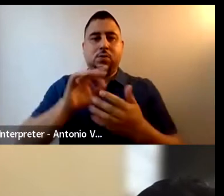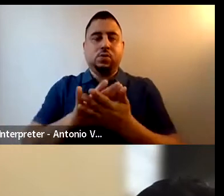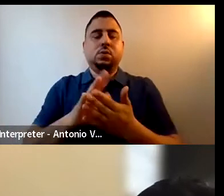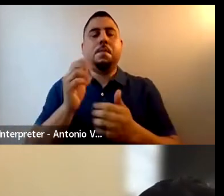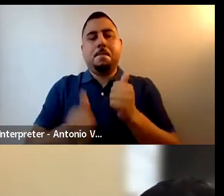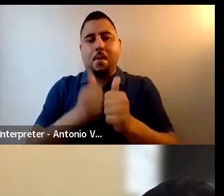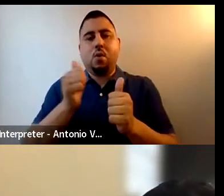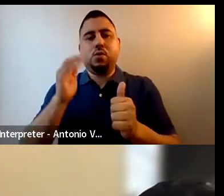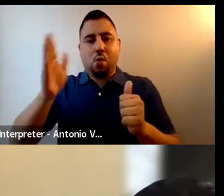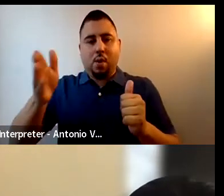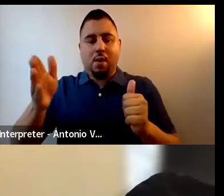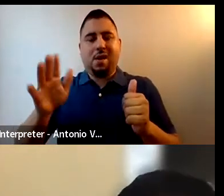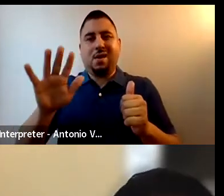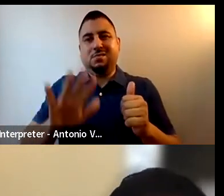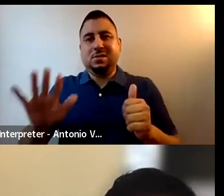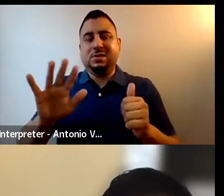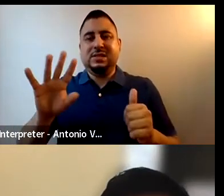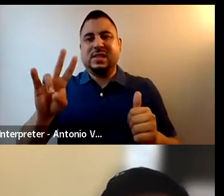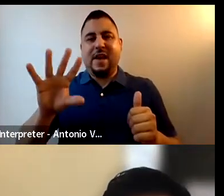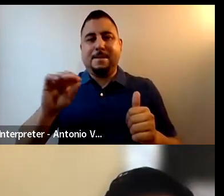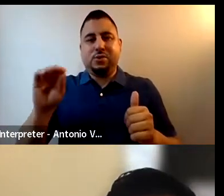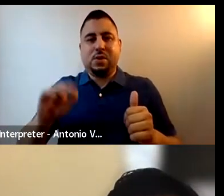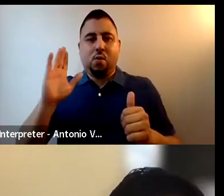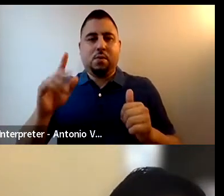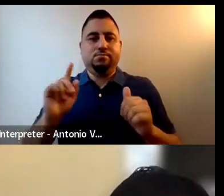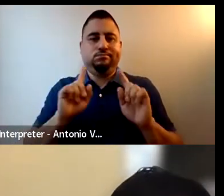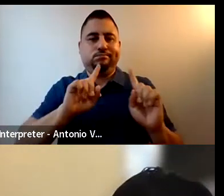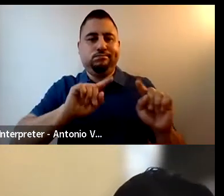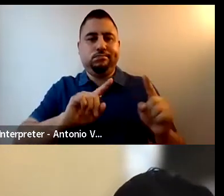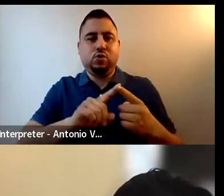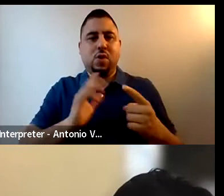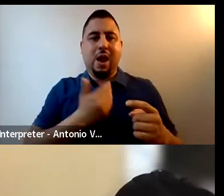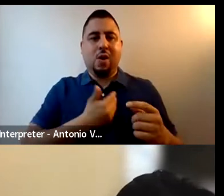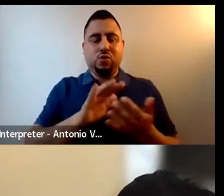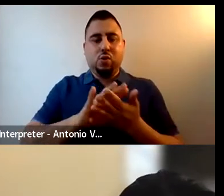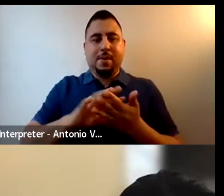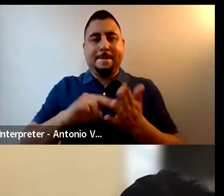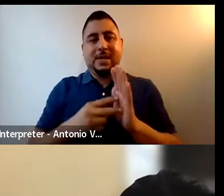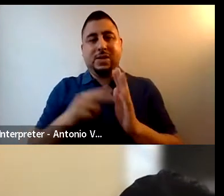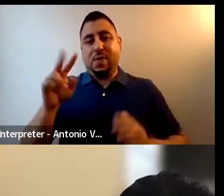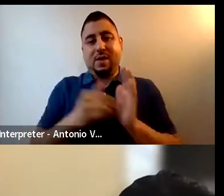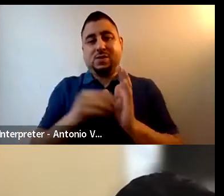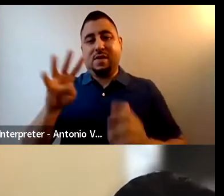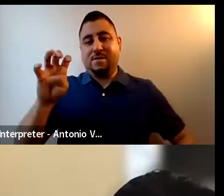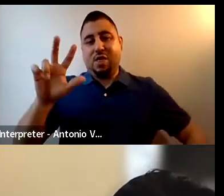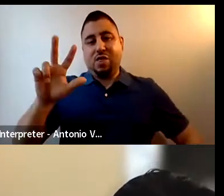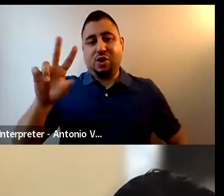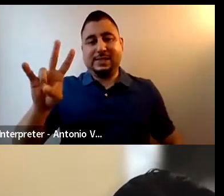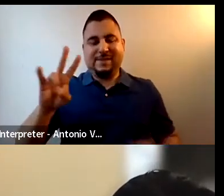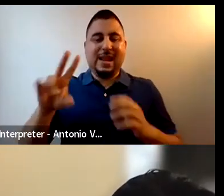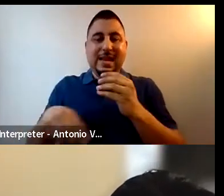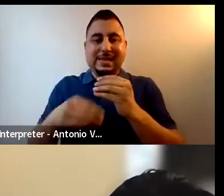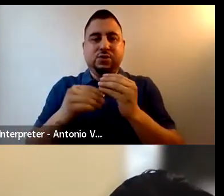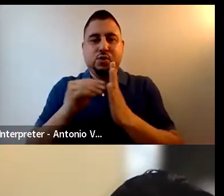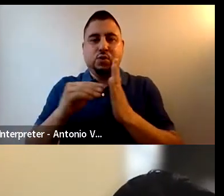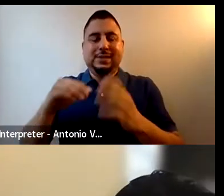At a conservative estimate of 75% of these students attending, that would mean 2,437 additional